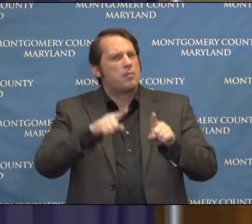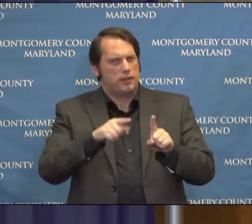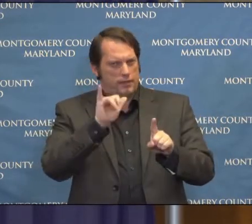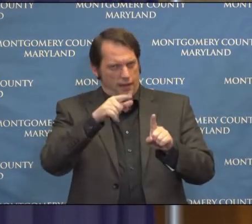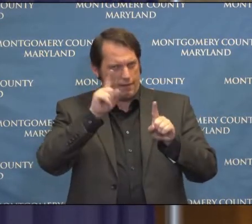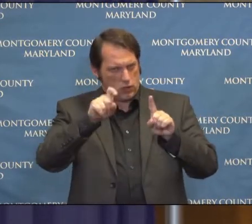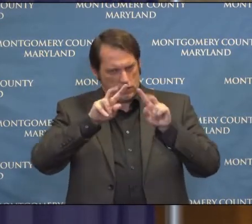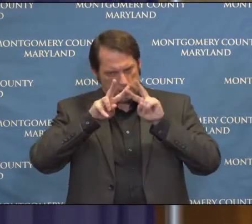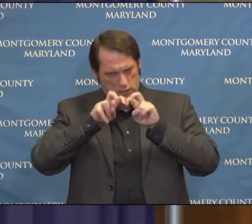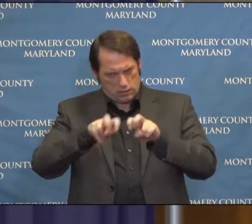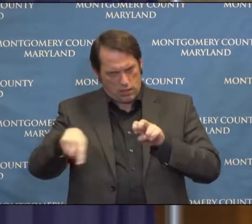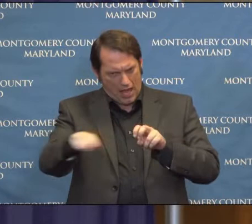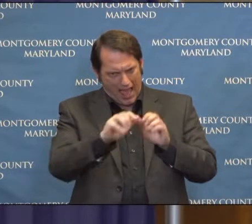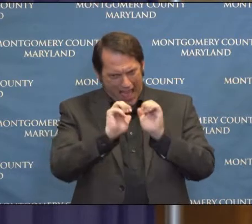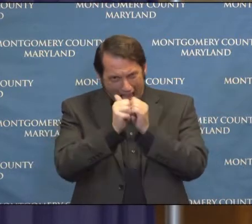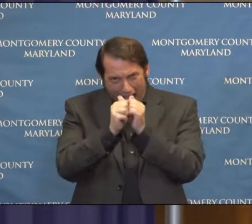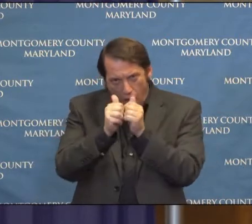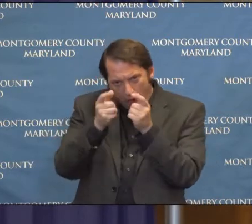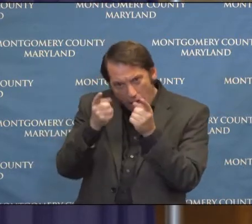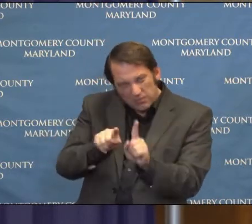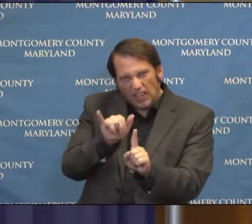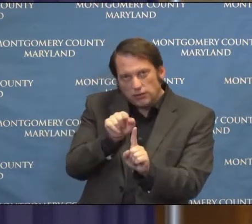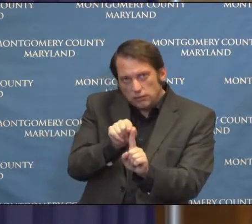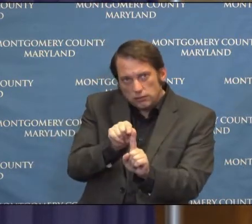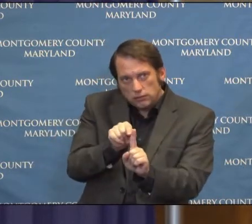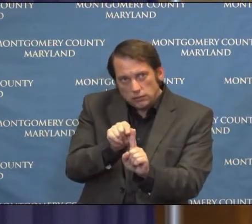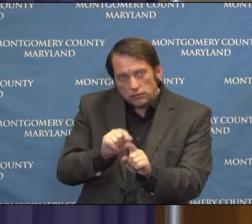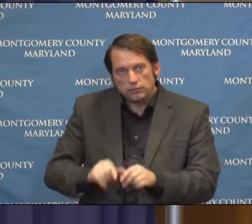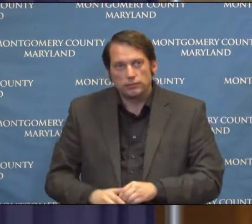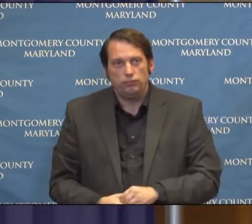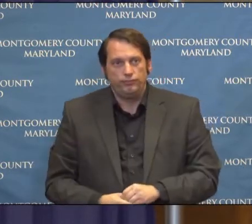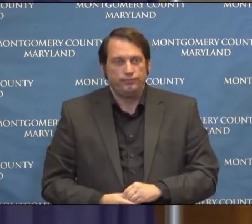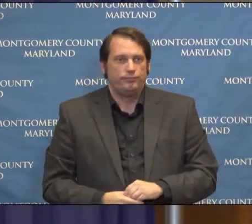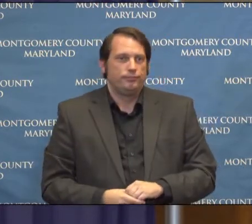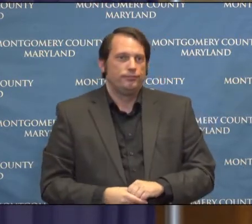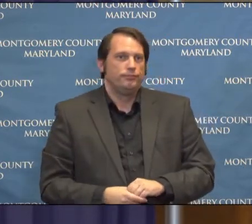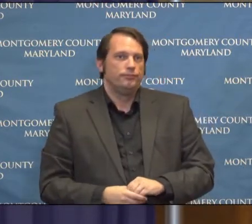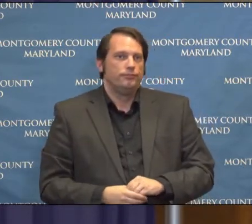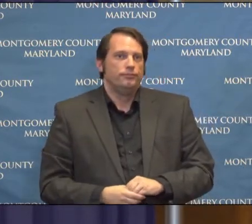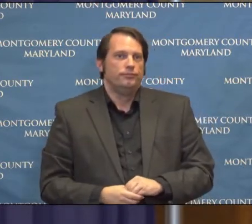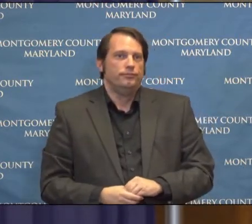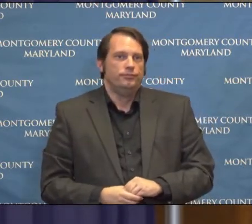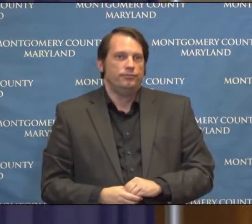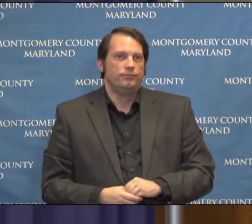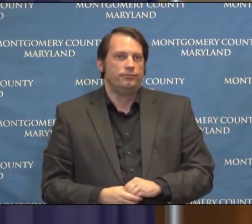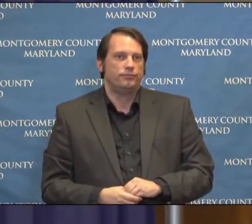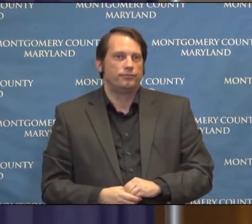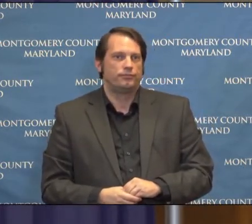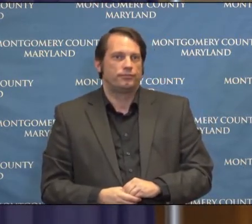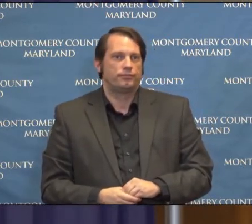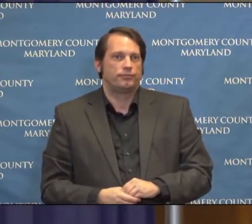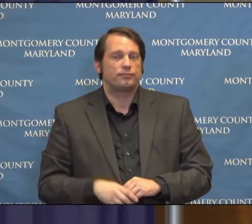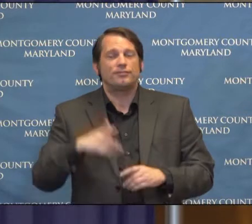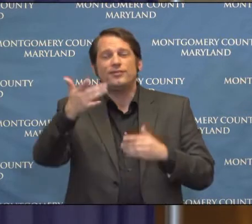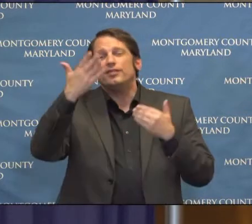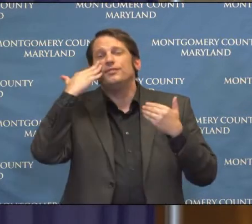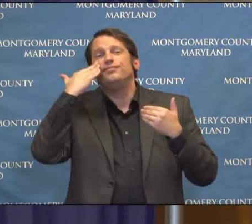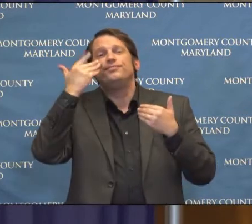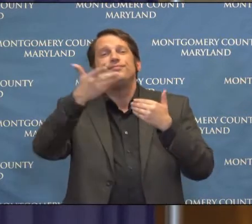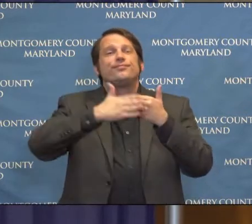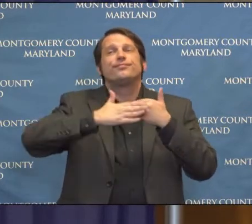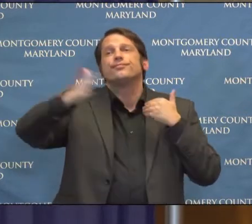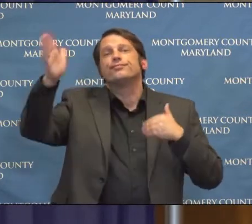not talking about this, God forbid we have a COVID-26 or COVID-35 in the future framed around the same